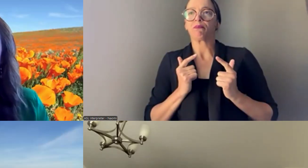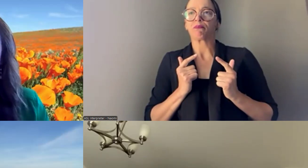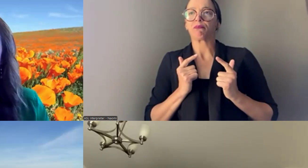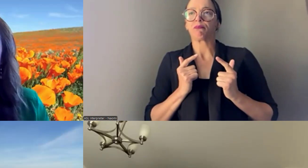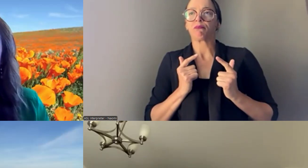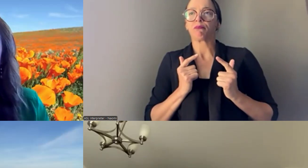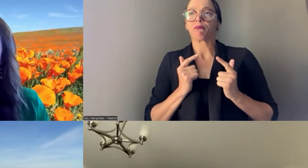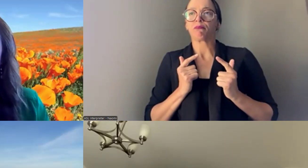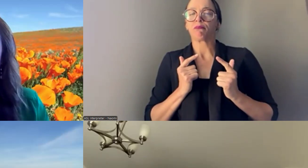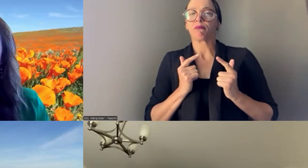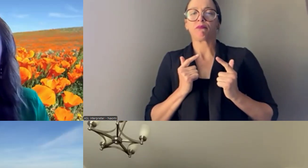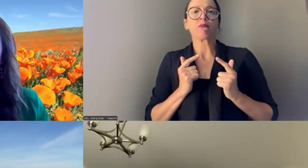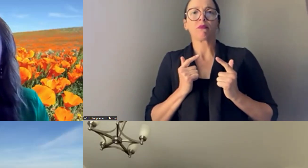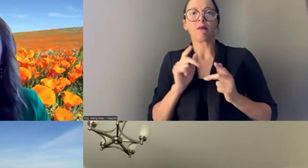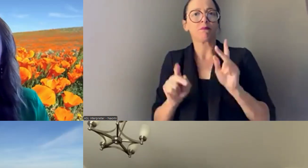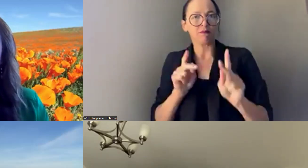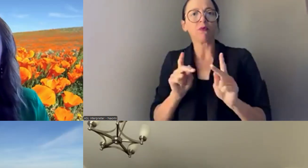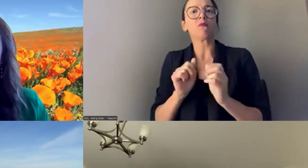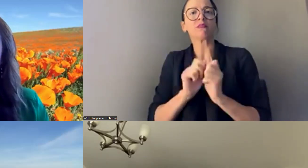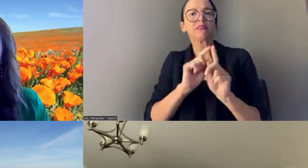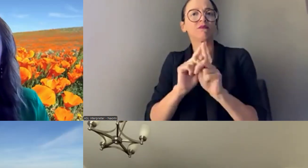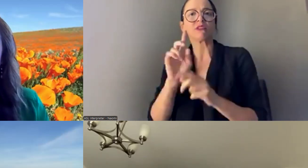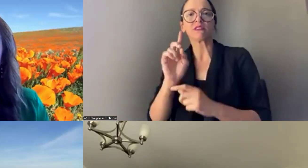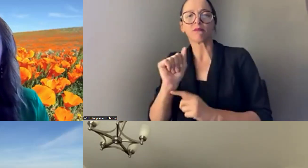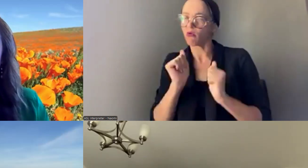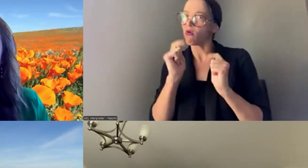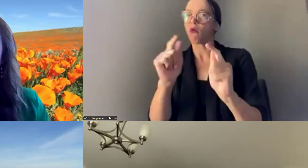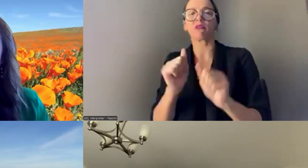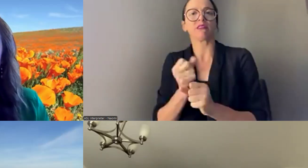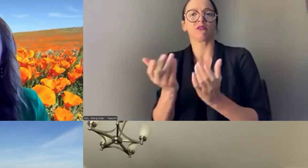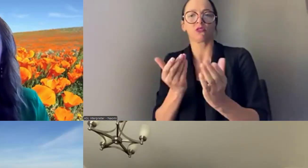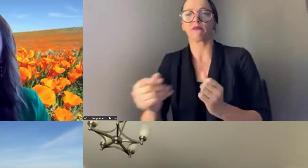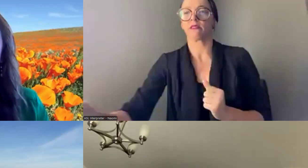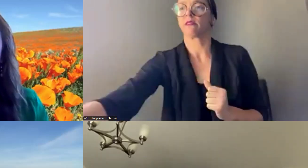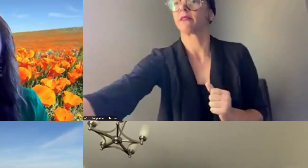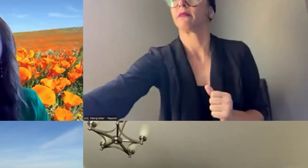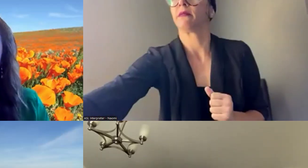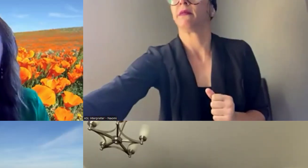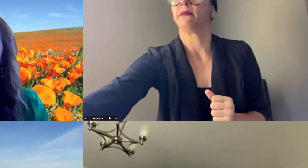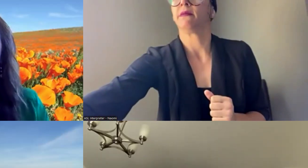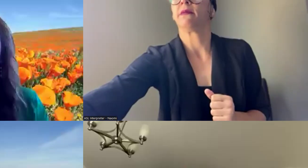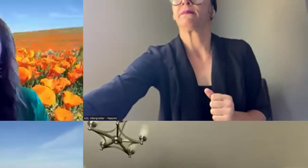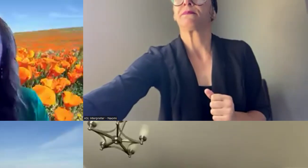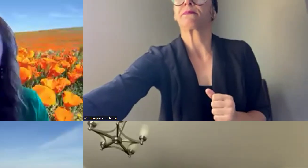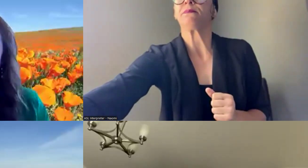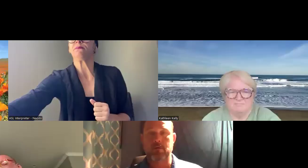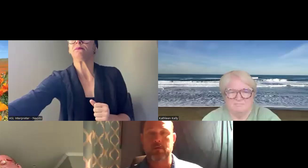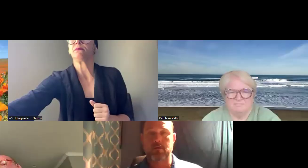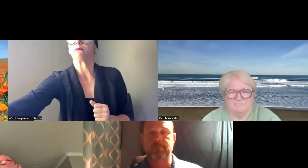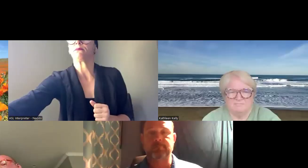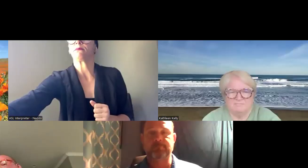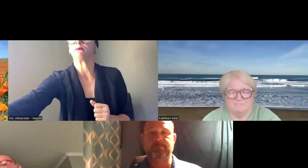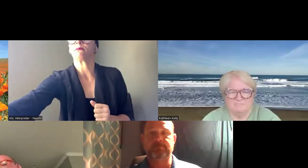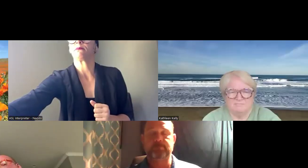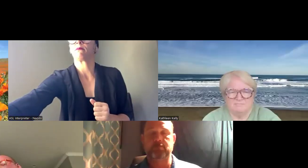I've just turned 58. I started this work when I was 16. And we've come a long